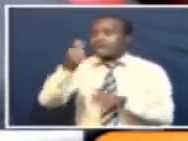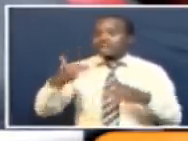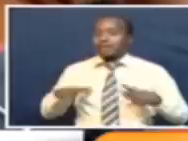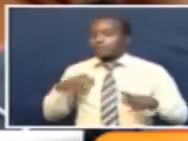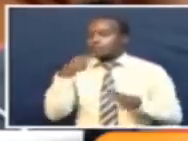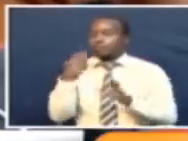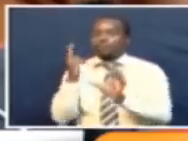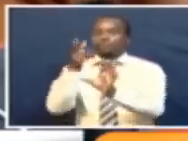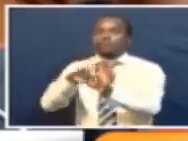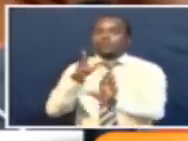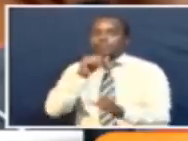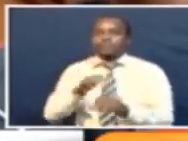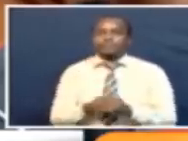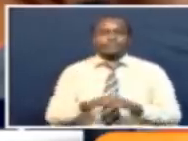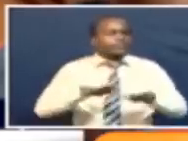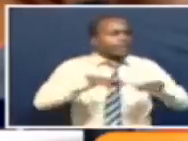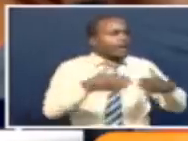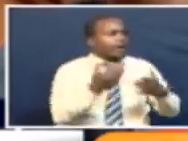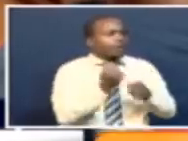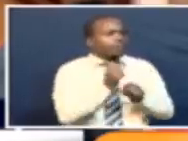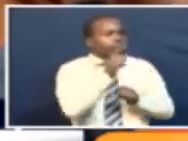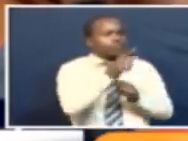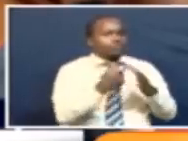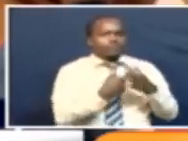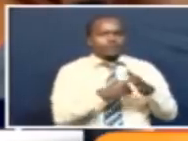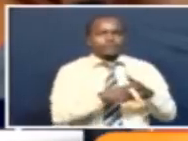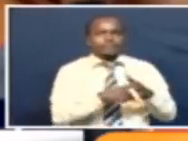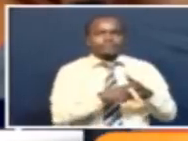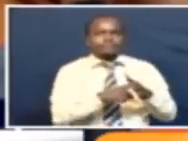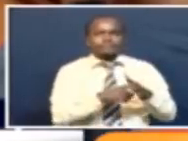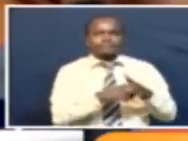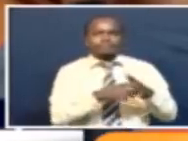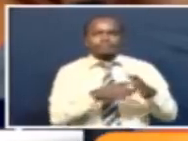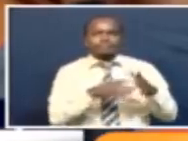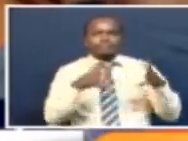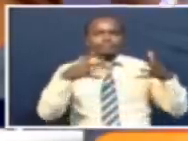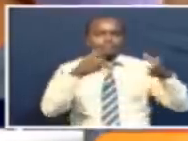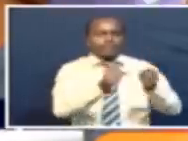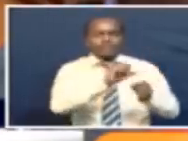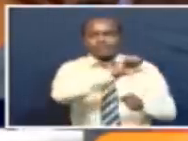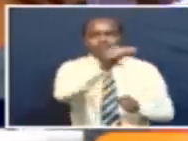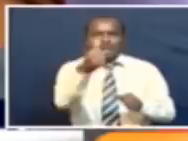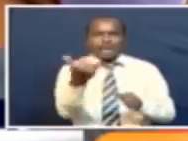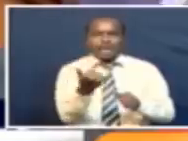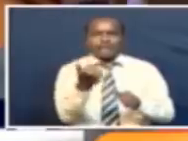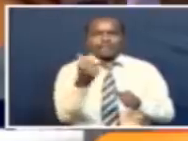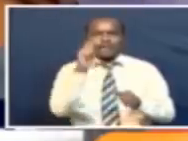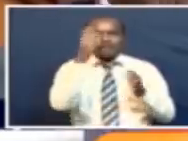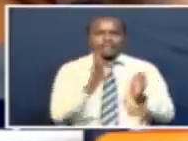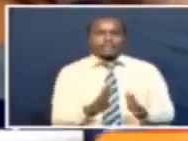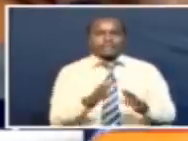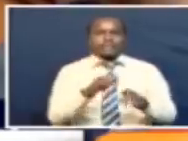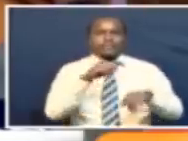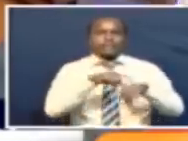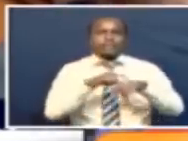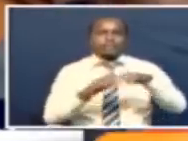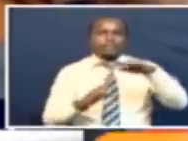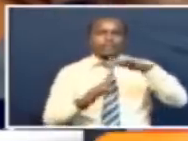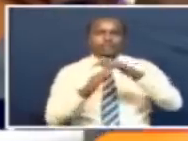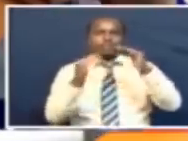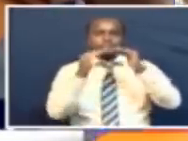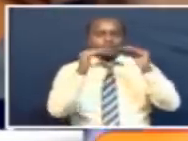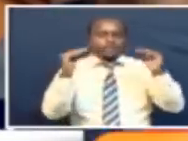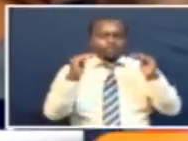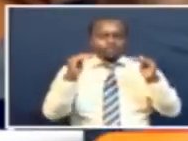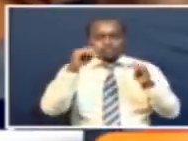came in. How do you begin charging other Kenyans when the highest level of government sat